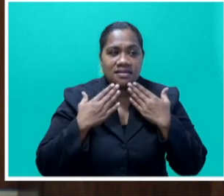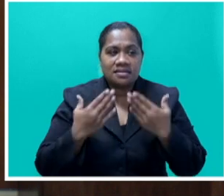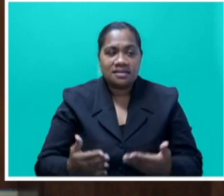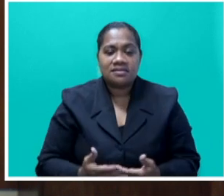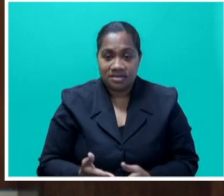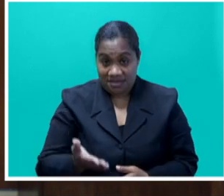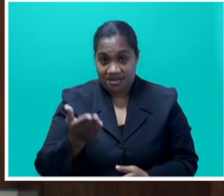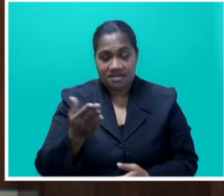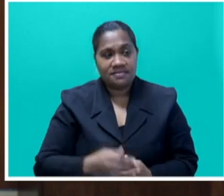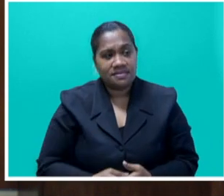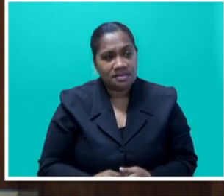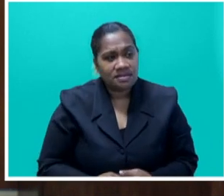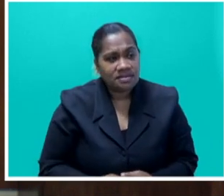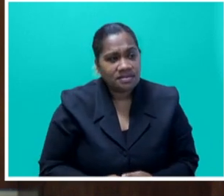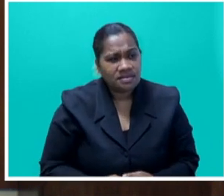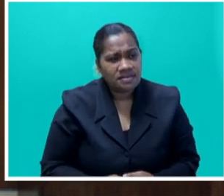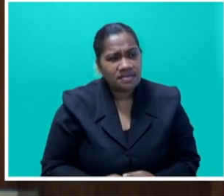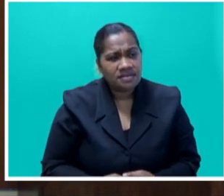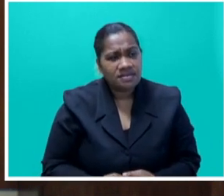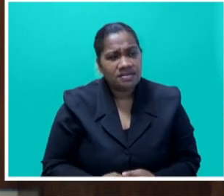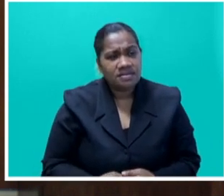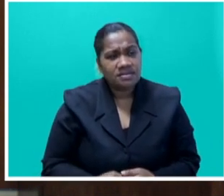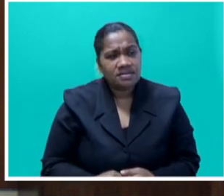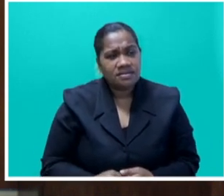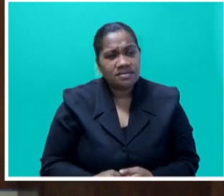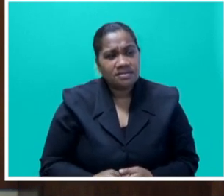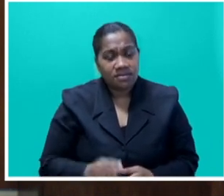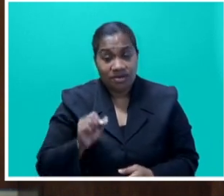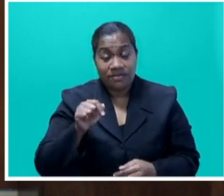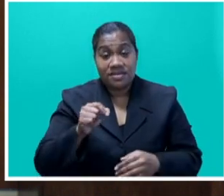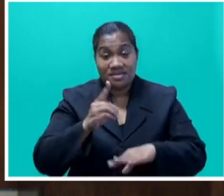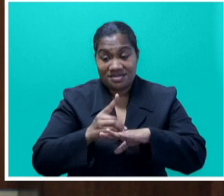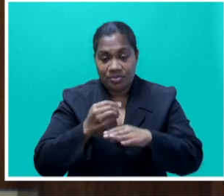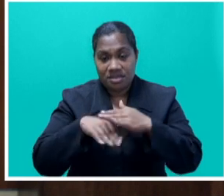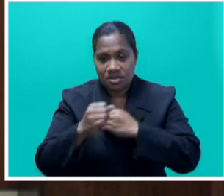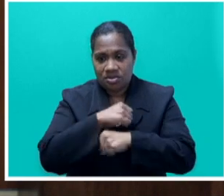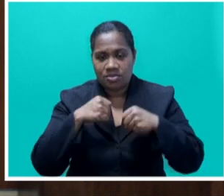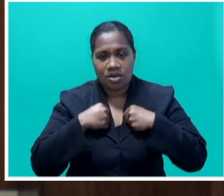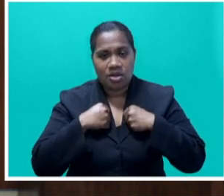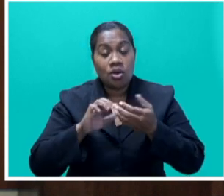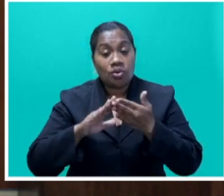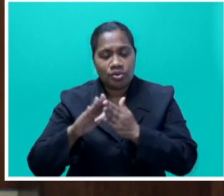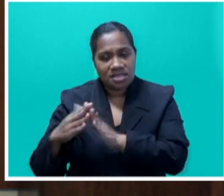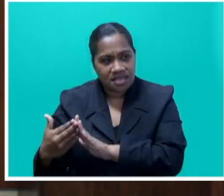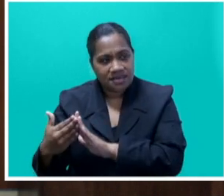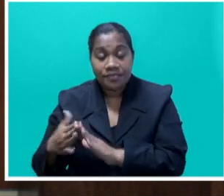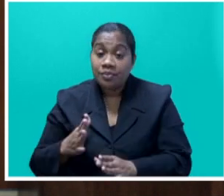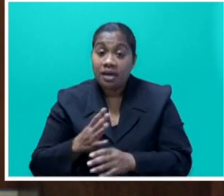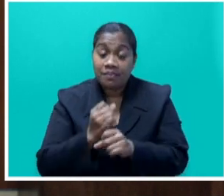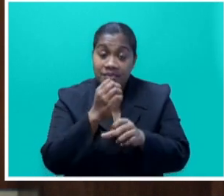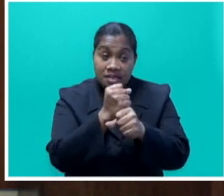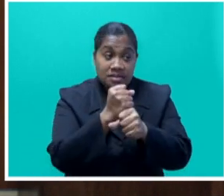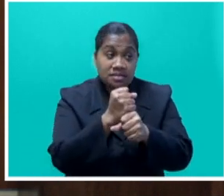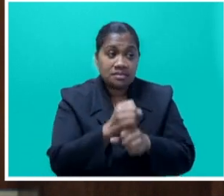on rights of the disabled in our communities. Mr. Speaker, sir, coming back to the question about the update on the